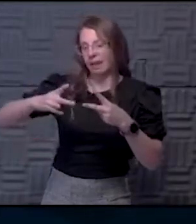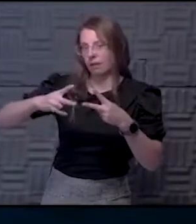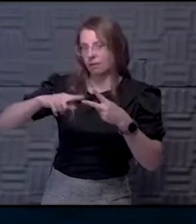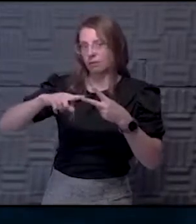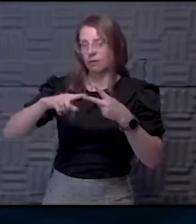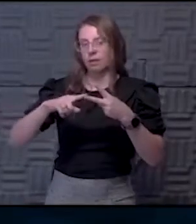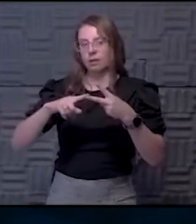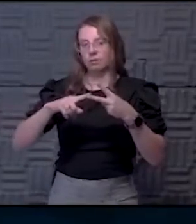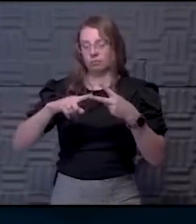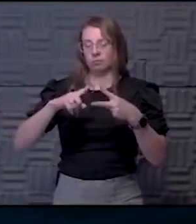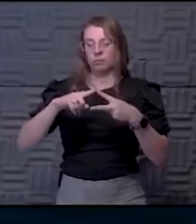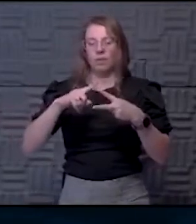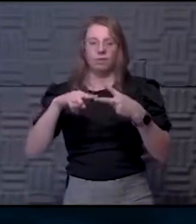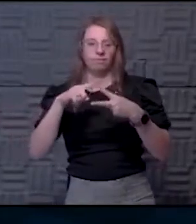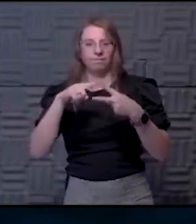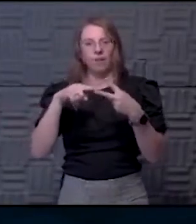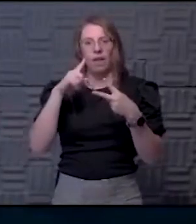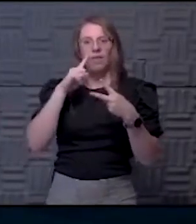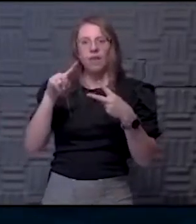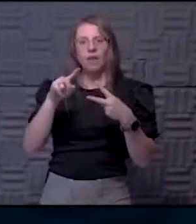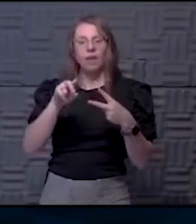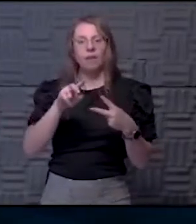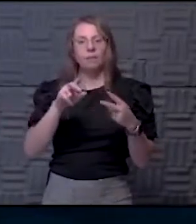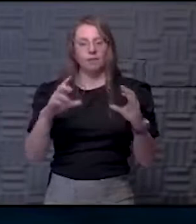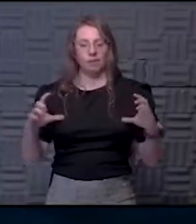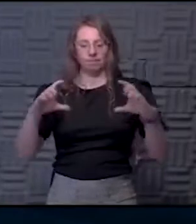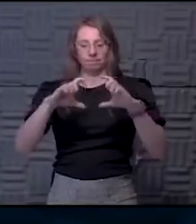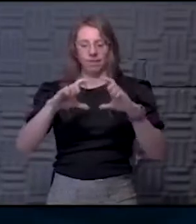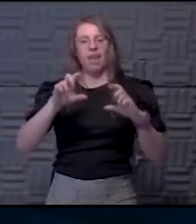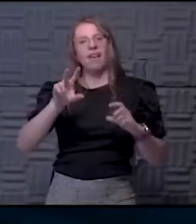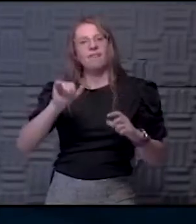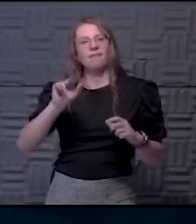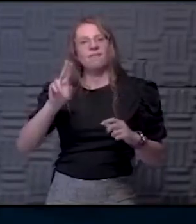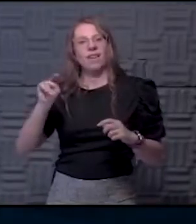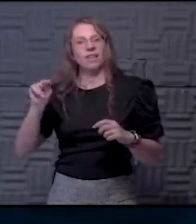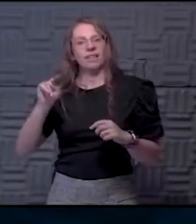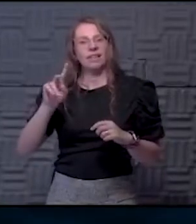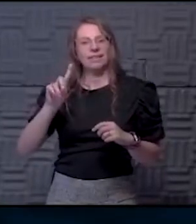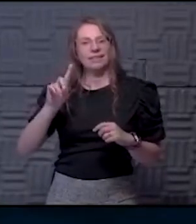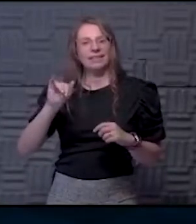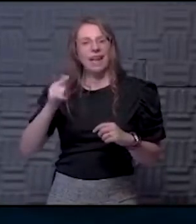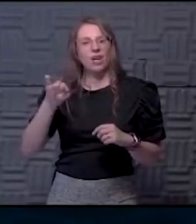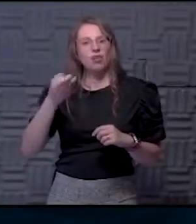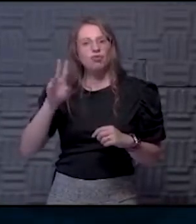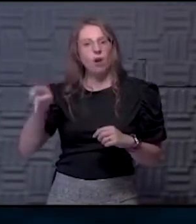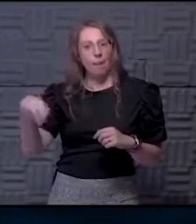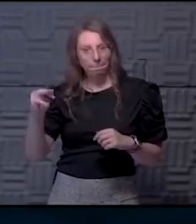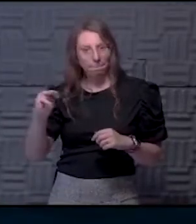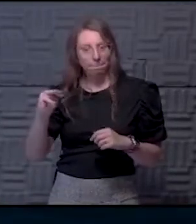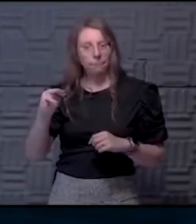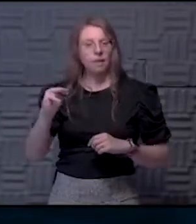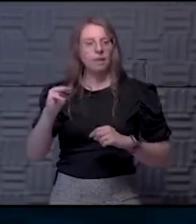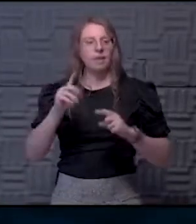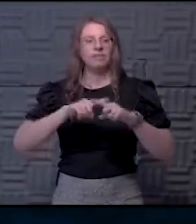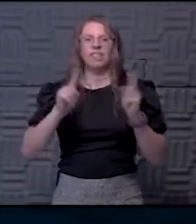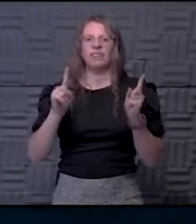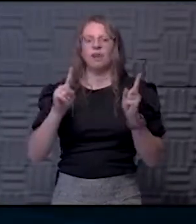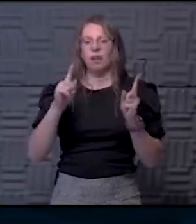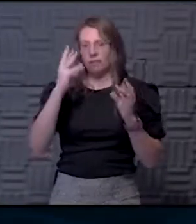cognitive styles. So think kind of a Venn diagram, and we're impacted by a number of different cognitive